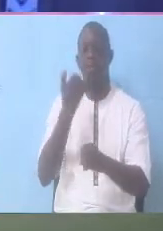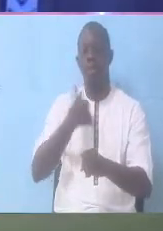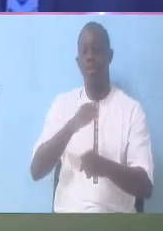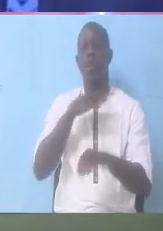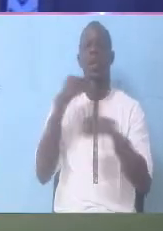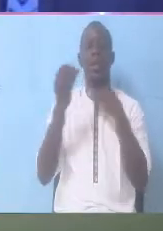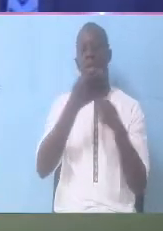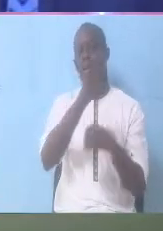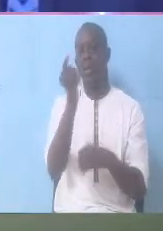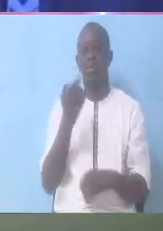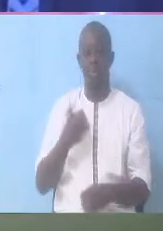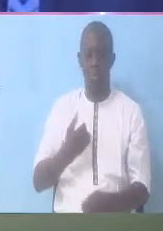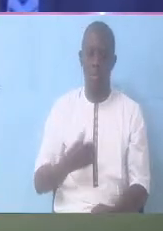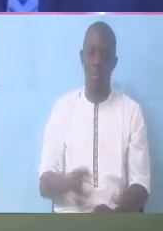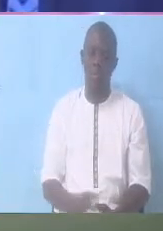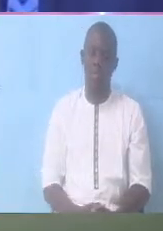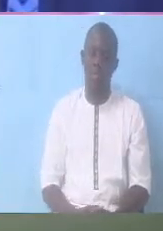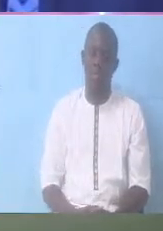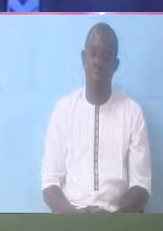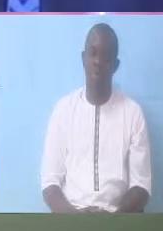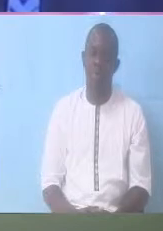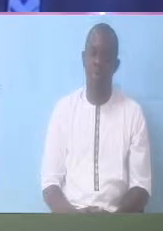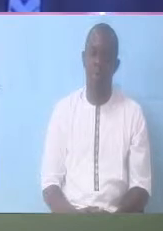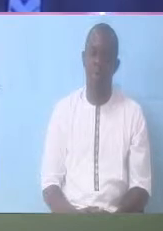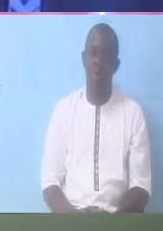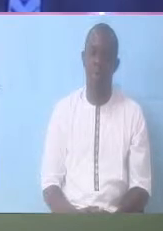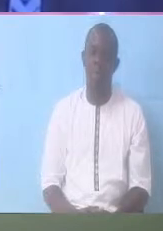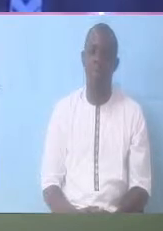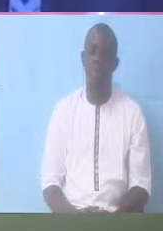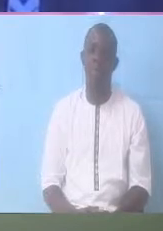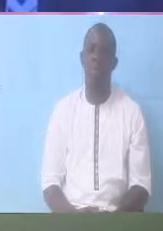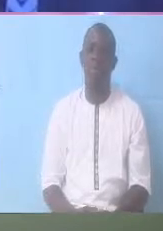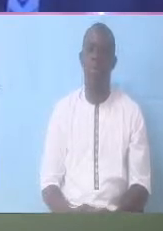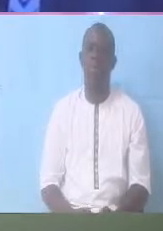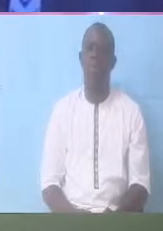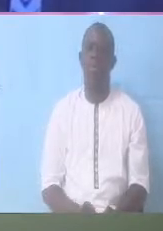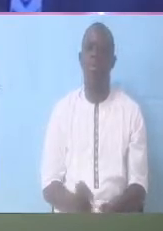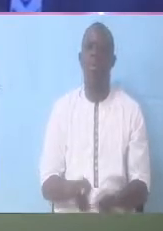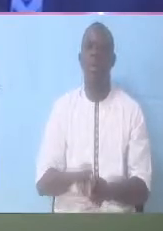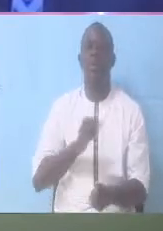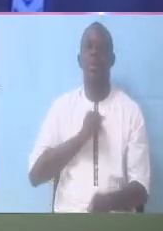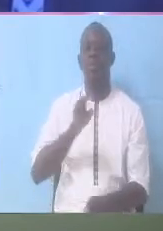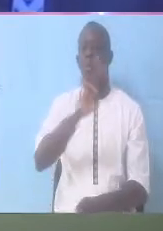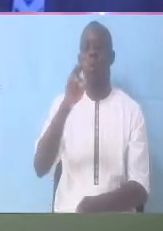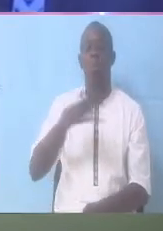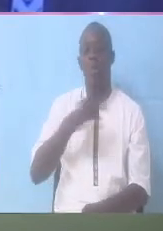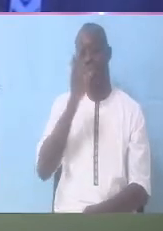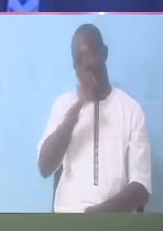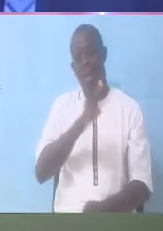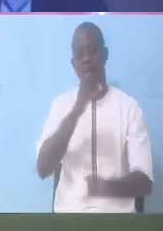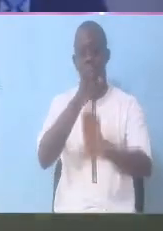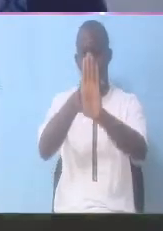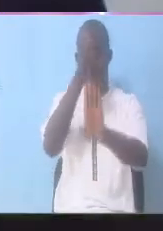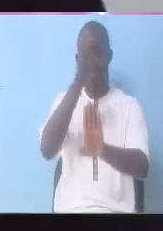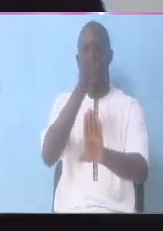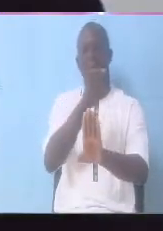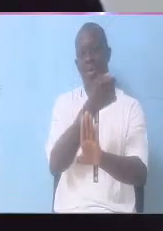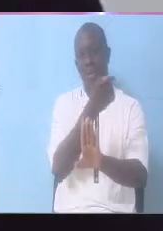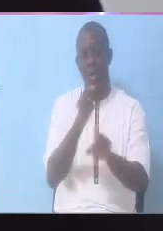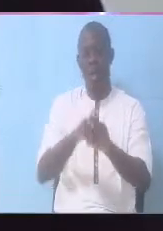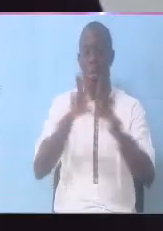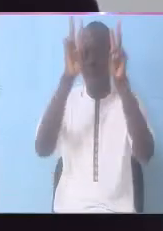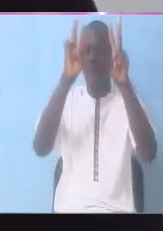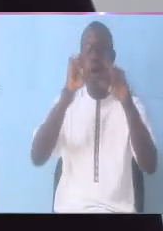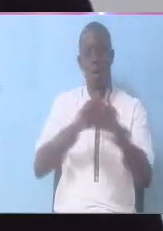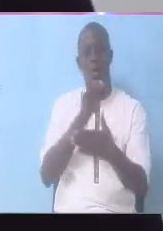Well, let's put it this way. I'm not trying to defend him here, neither do I want to lie. He never gave me an order to say, tell them to kill them. All what I do